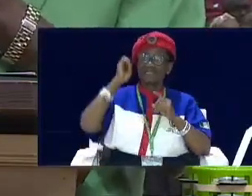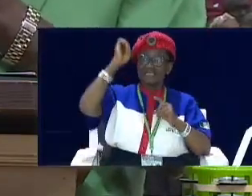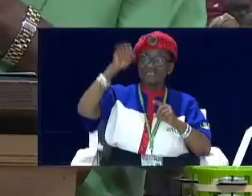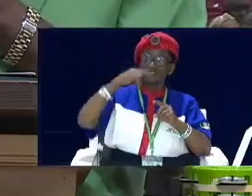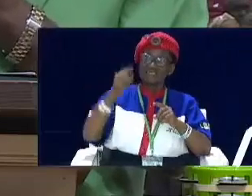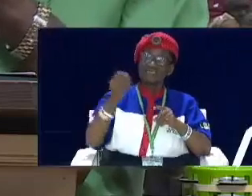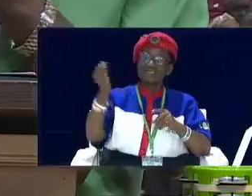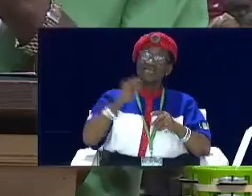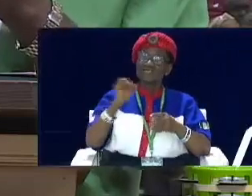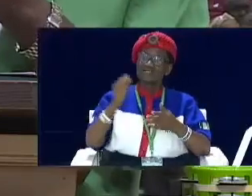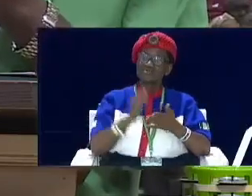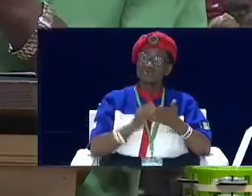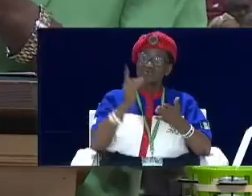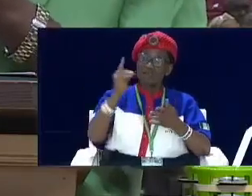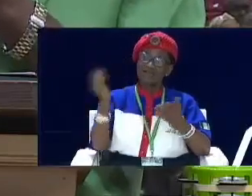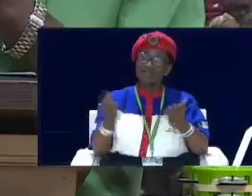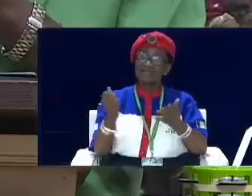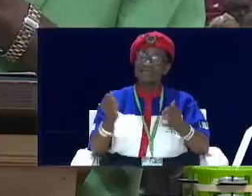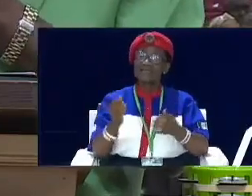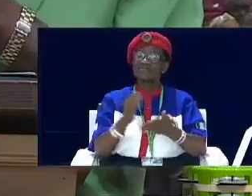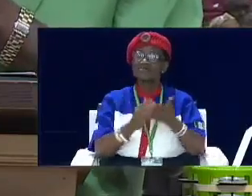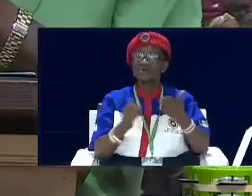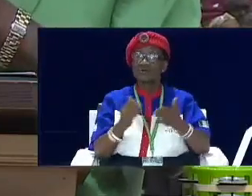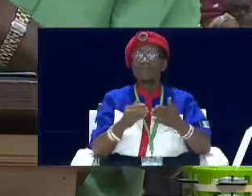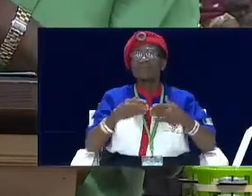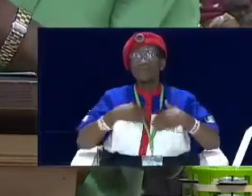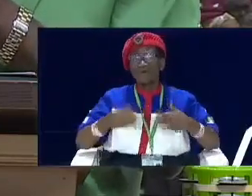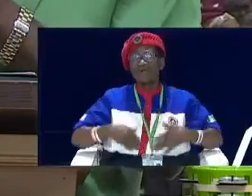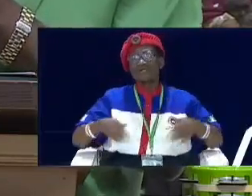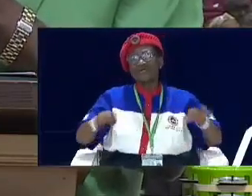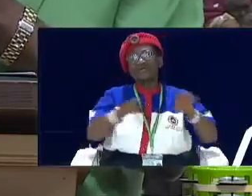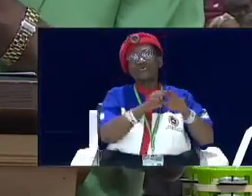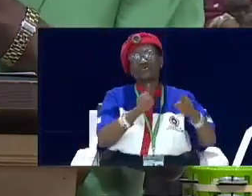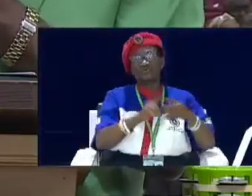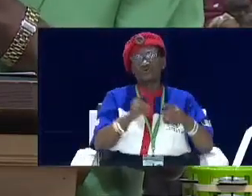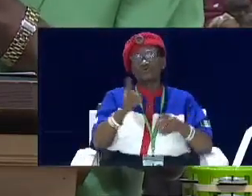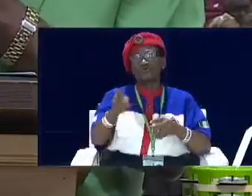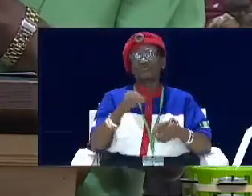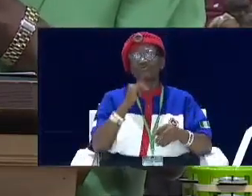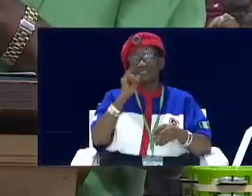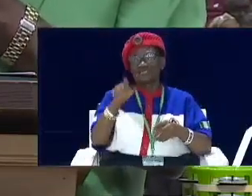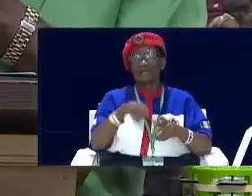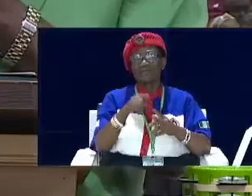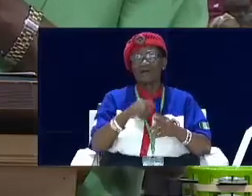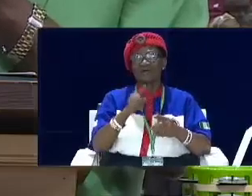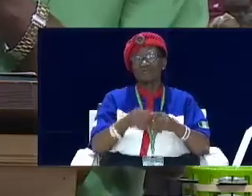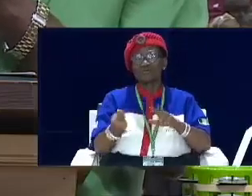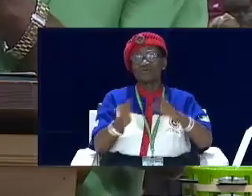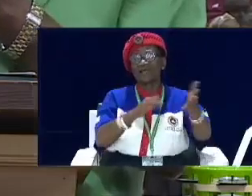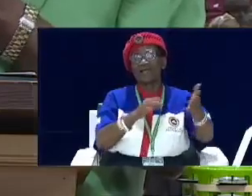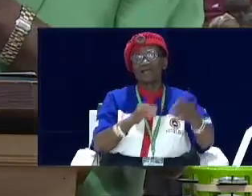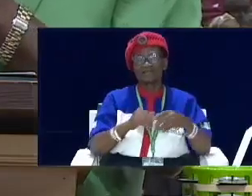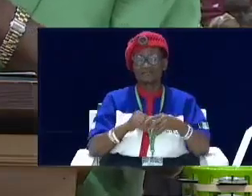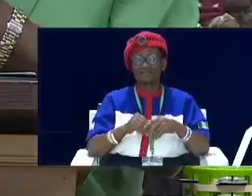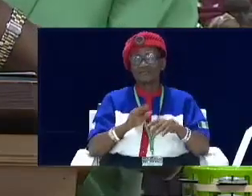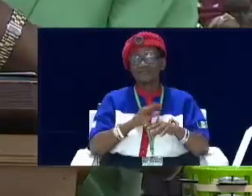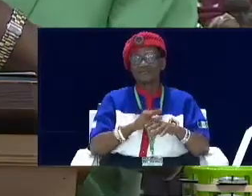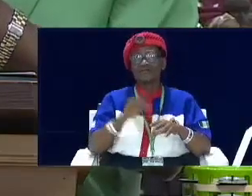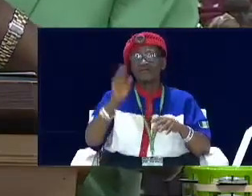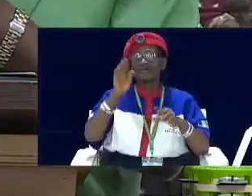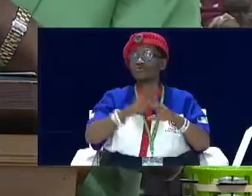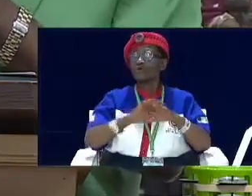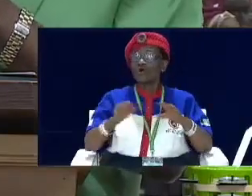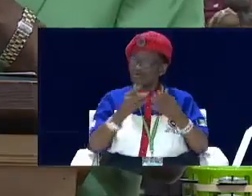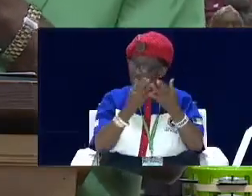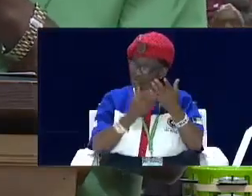be ni. Somebody close to you is about to die. Enikan sumo peti peti ti oni pe ku o. Don't sorrow. Ma